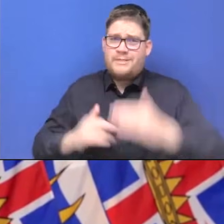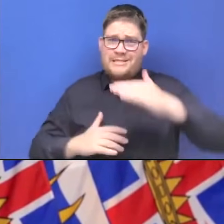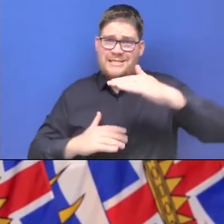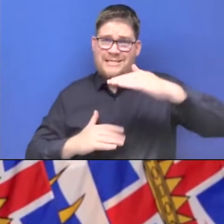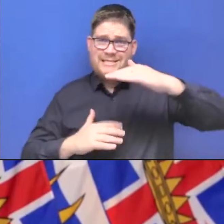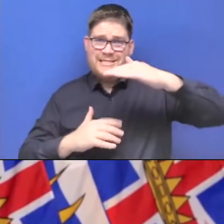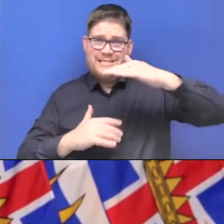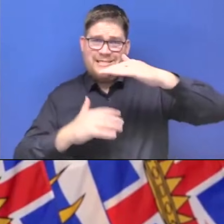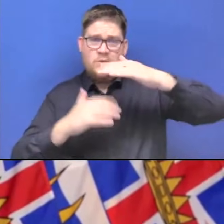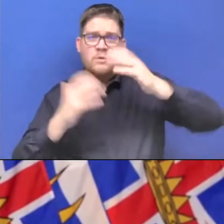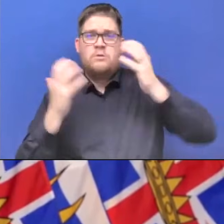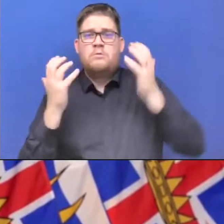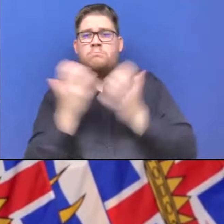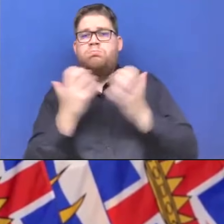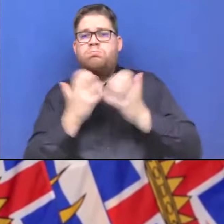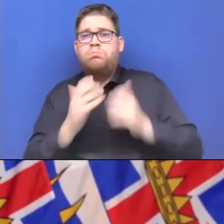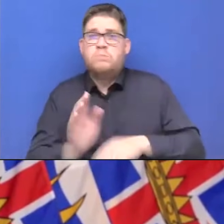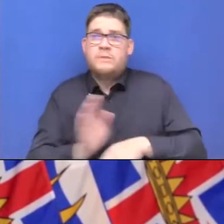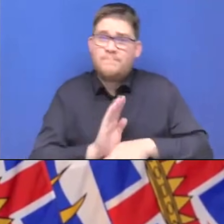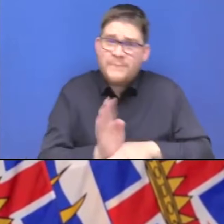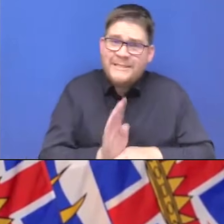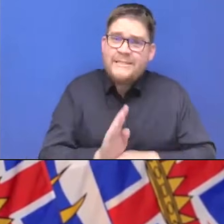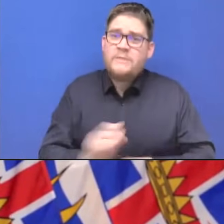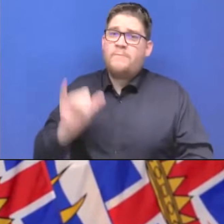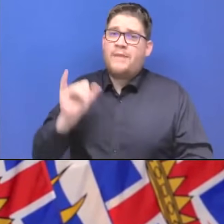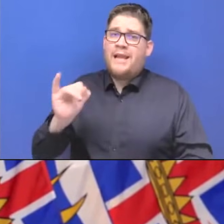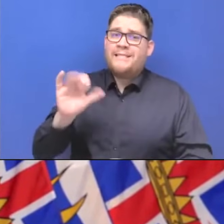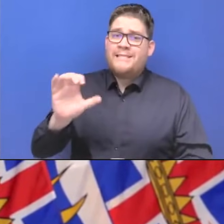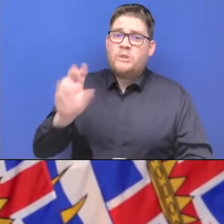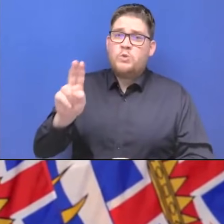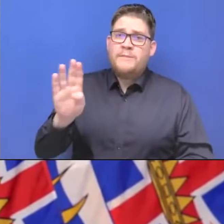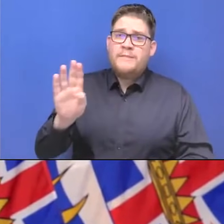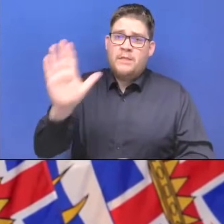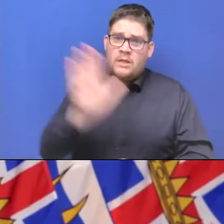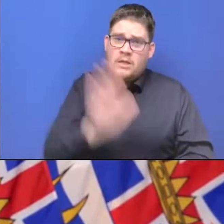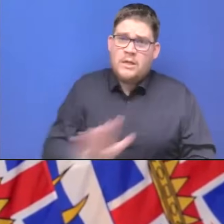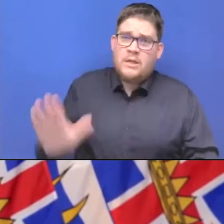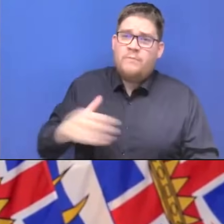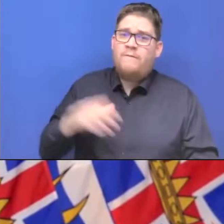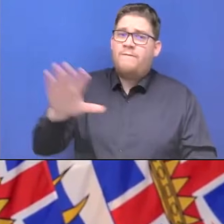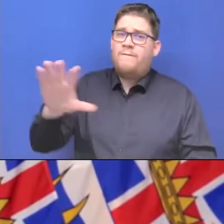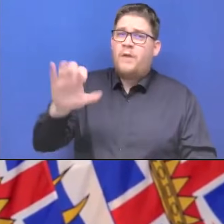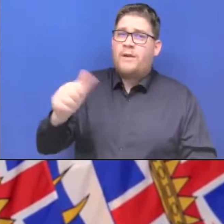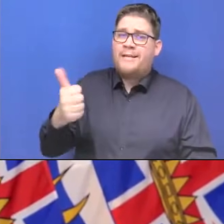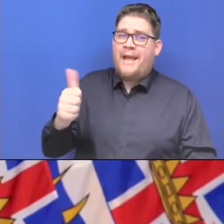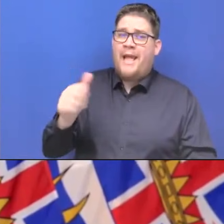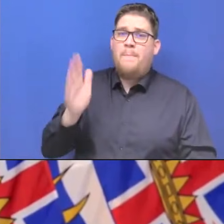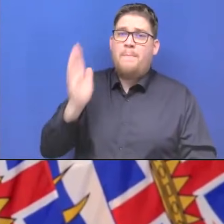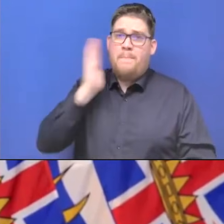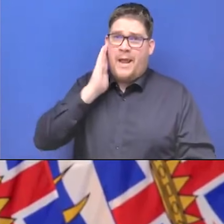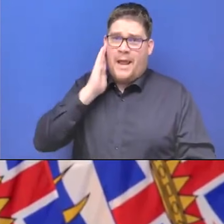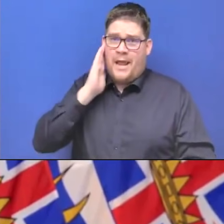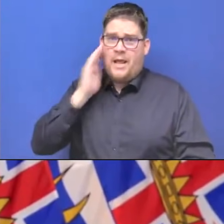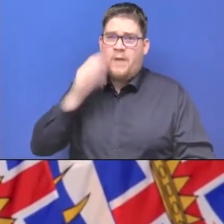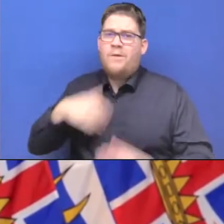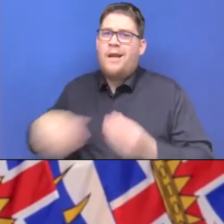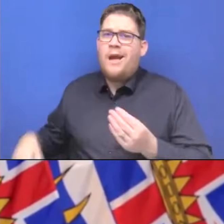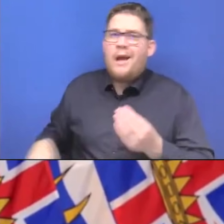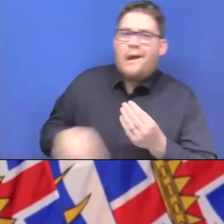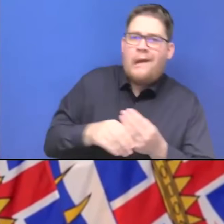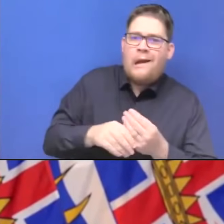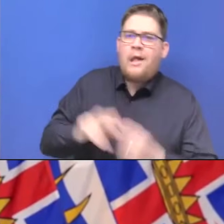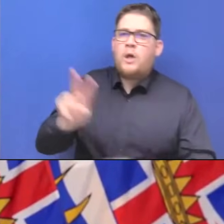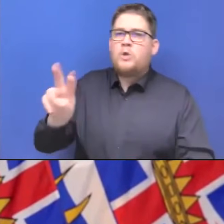critical care, we have 510 base critical care beds in the province. We've added 218 surge beds